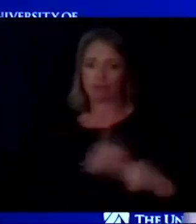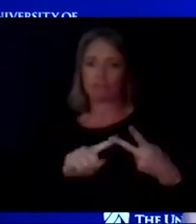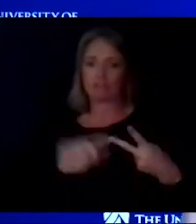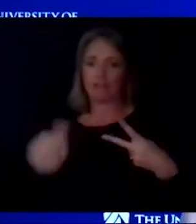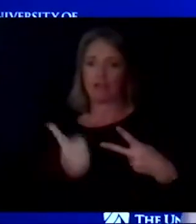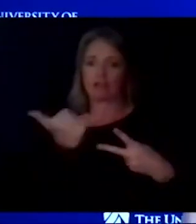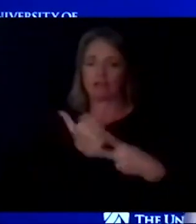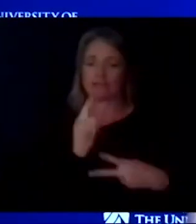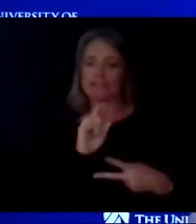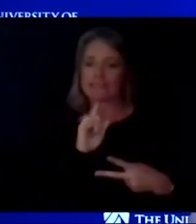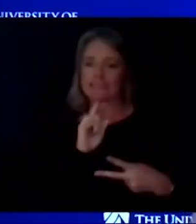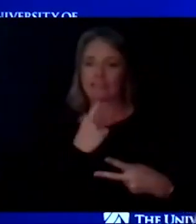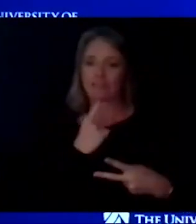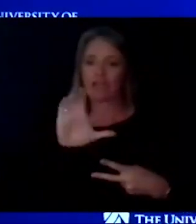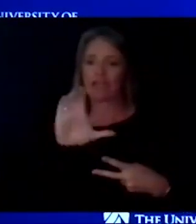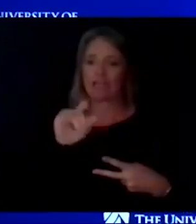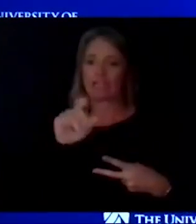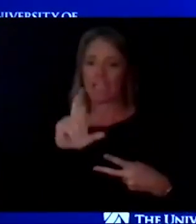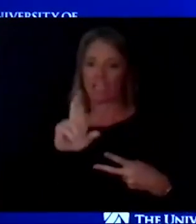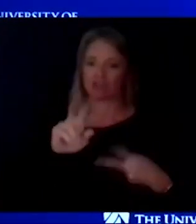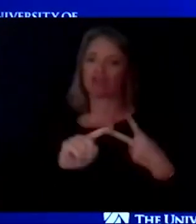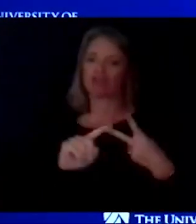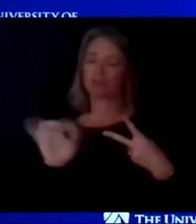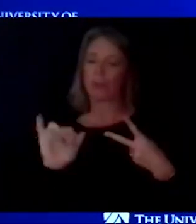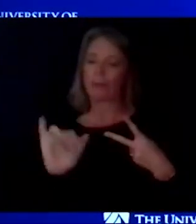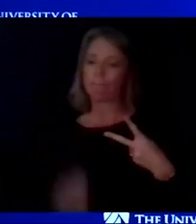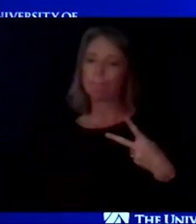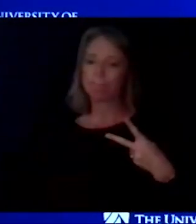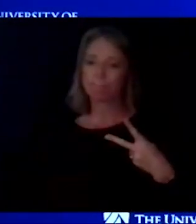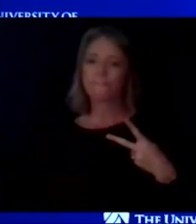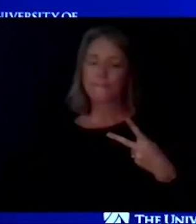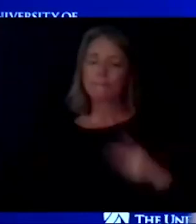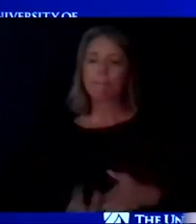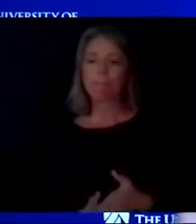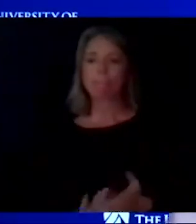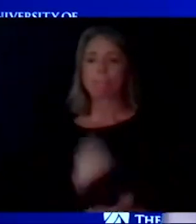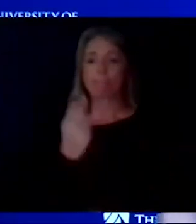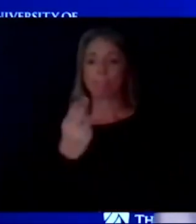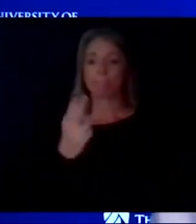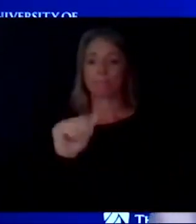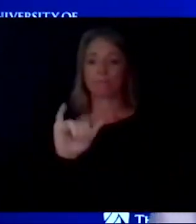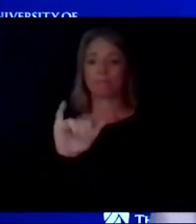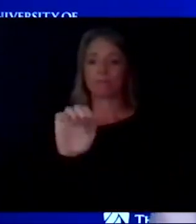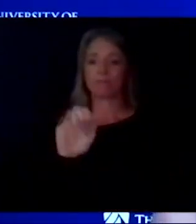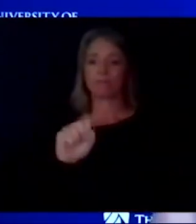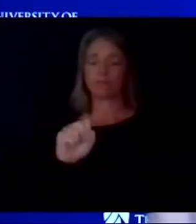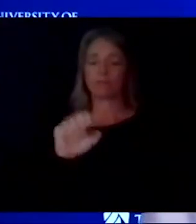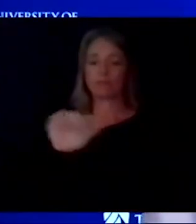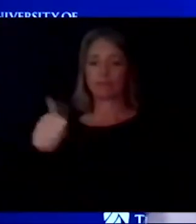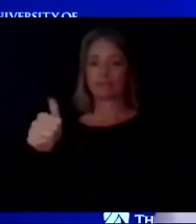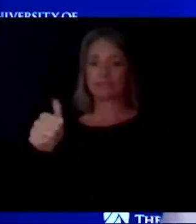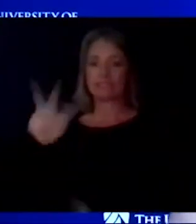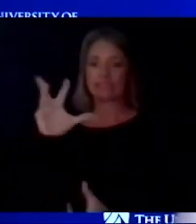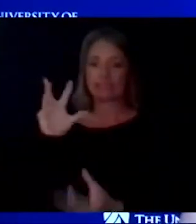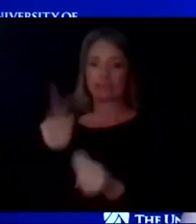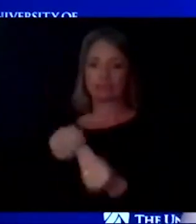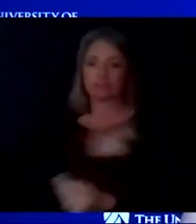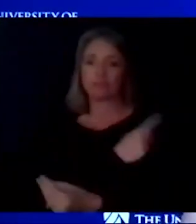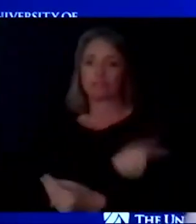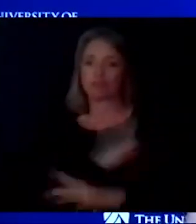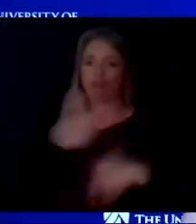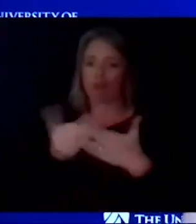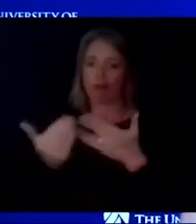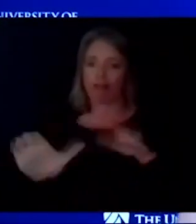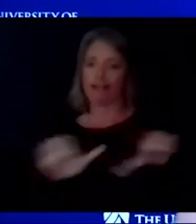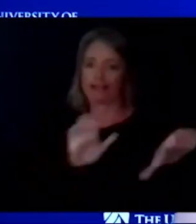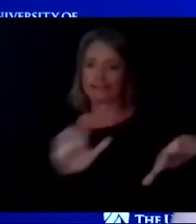cancer comorbidity as well. Yeah. Also, Hayes has a total of 10 patients. All of those are active right now. We saw the